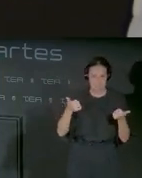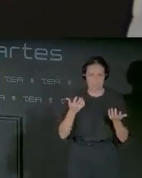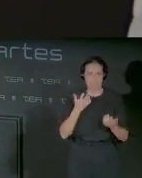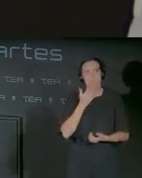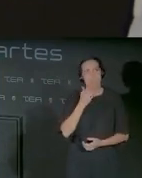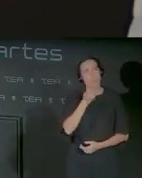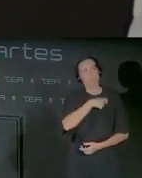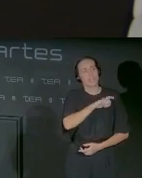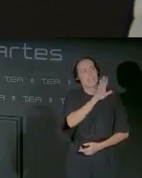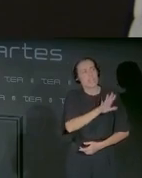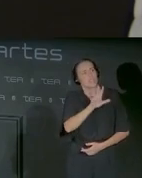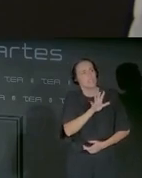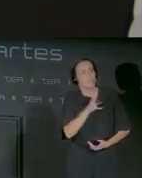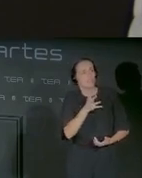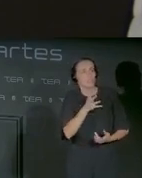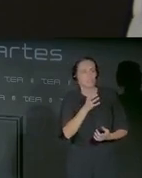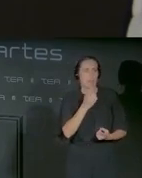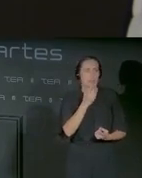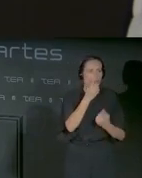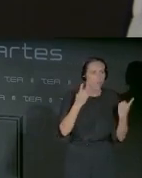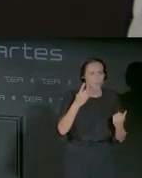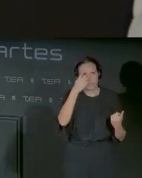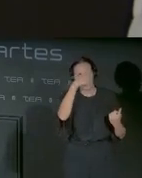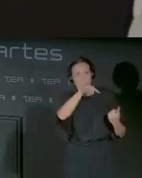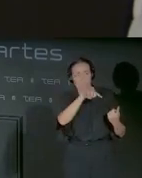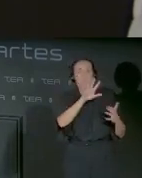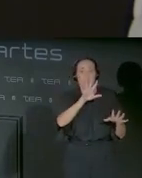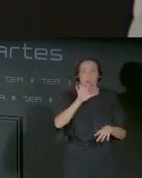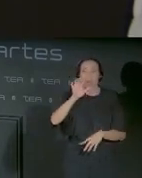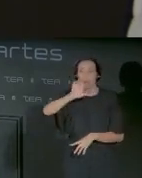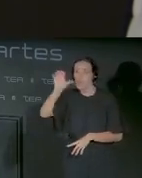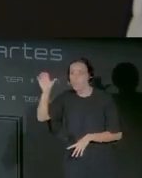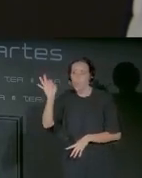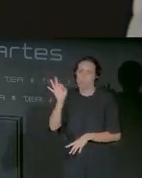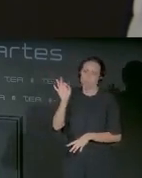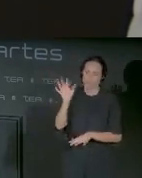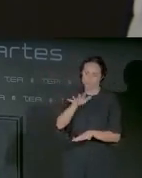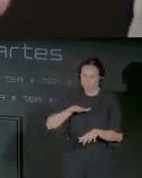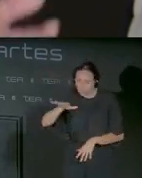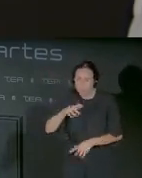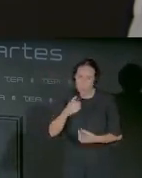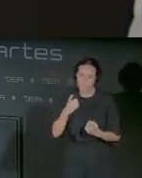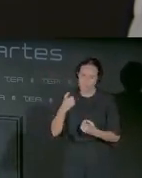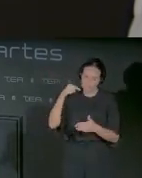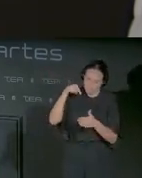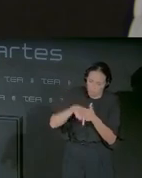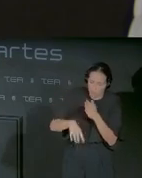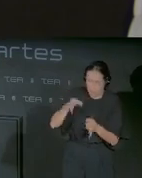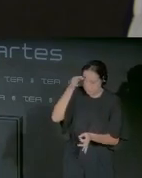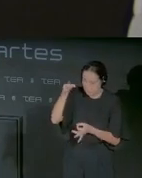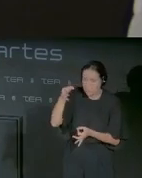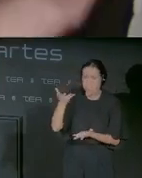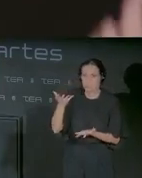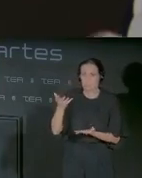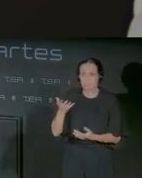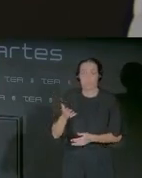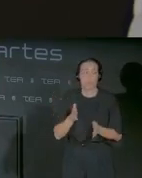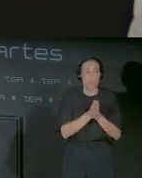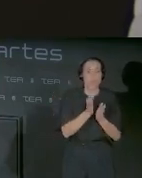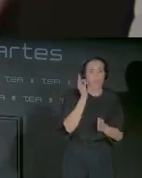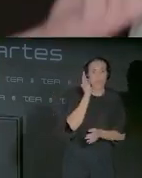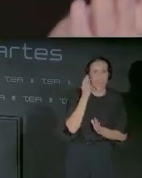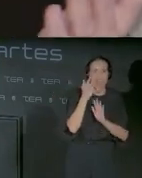regional level as well. And I know that Spielfabrik, that was mentioned by Youri, is working on a project called Indie Plaza to provide